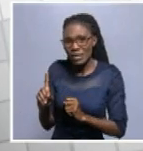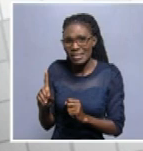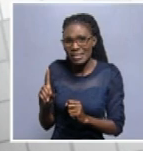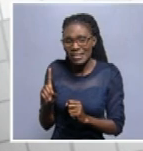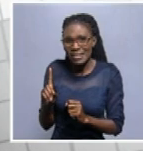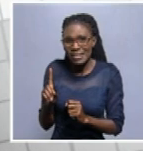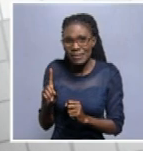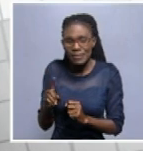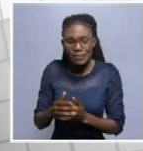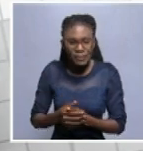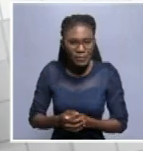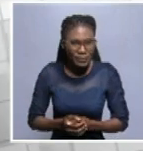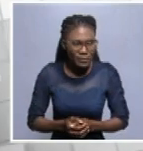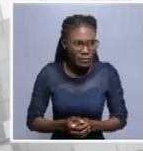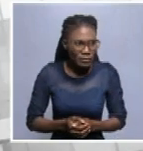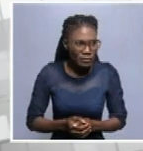to Israel at all?